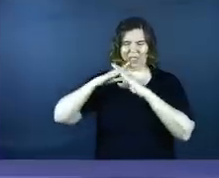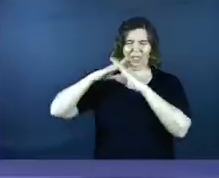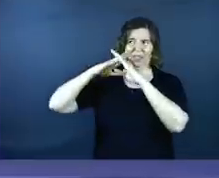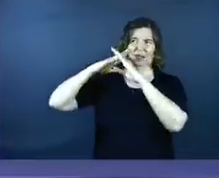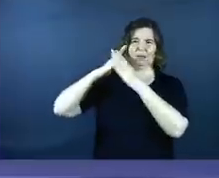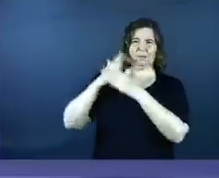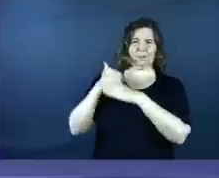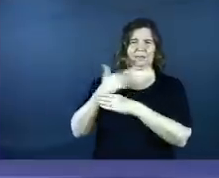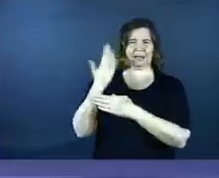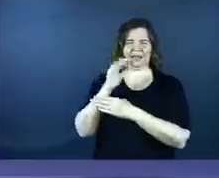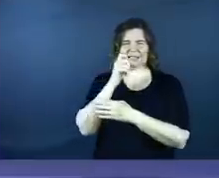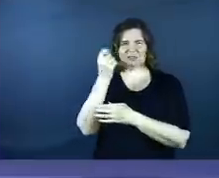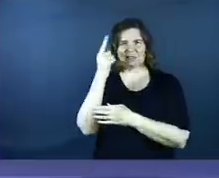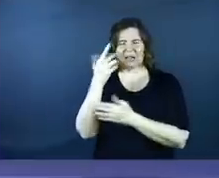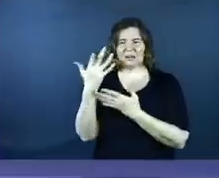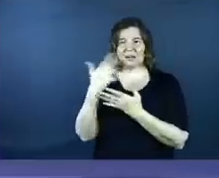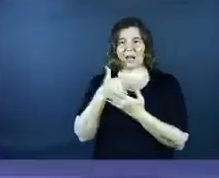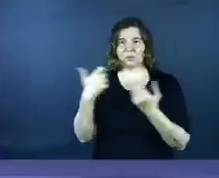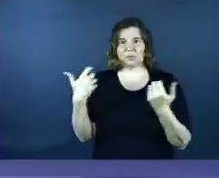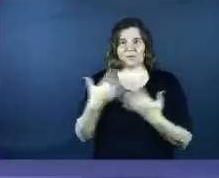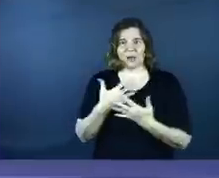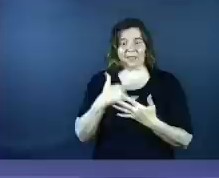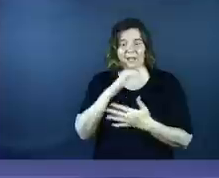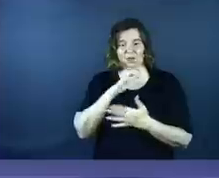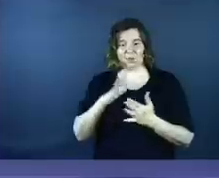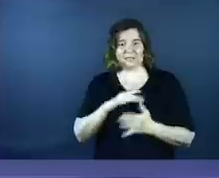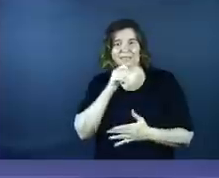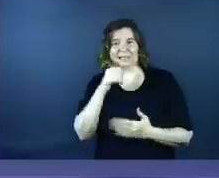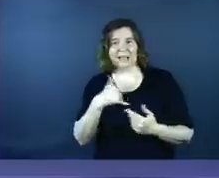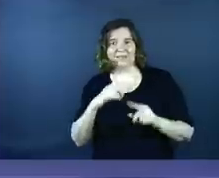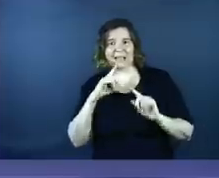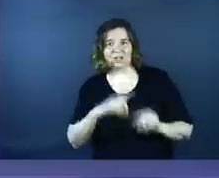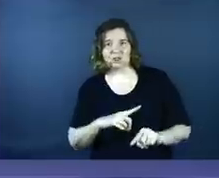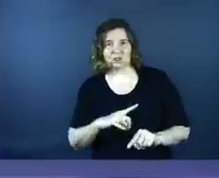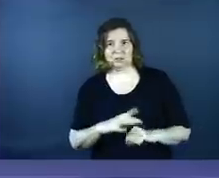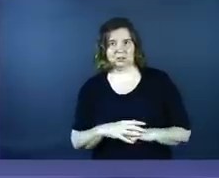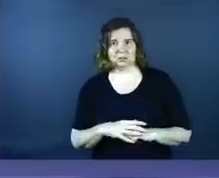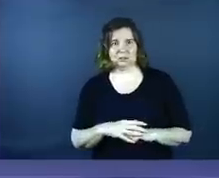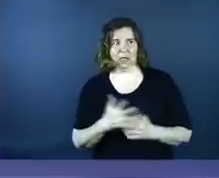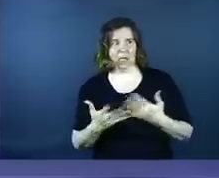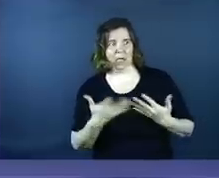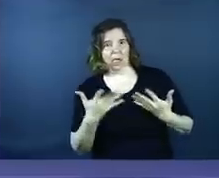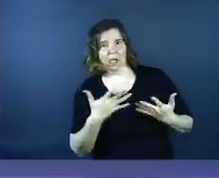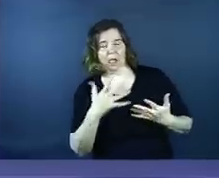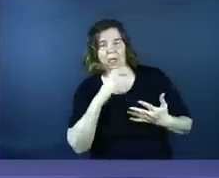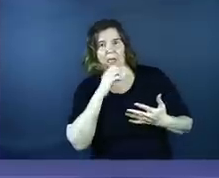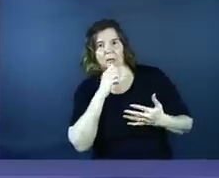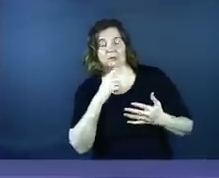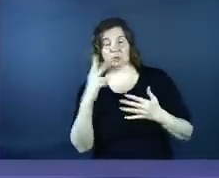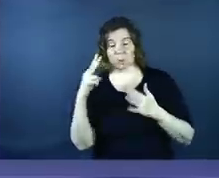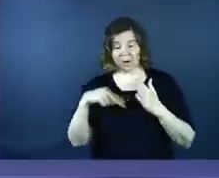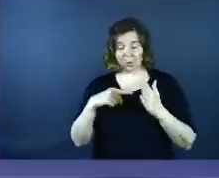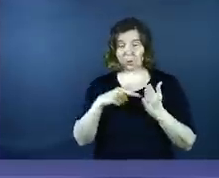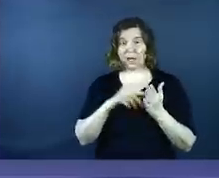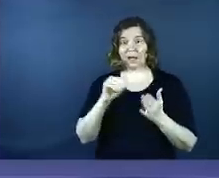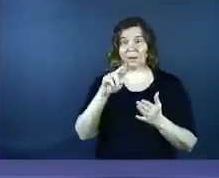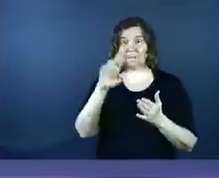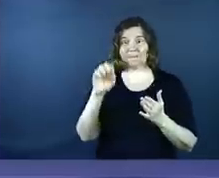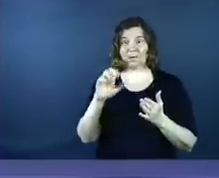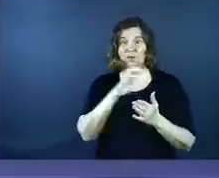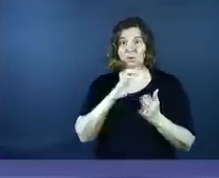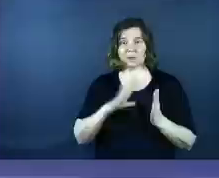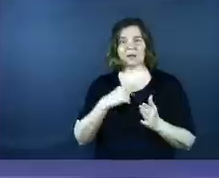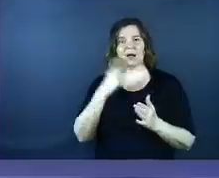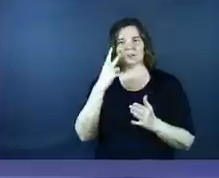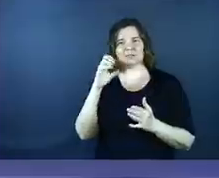me and God. And he's like, I was afraid that Christians didn't have answers to those big questions. And when I read Mere Christianity, I